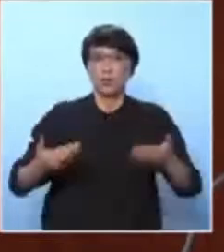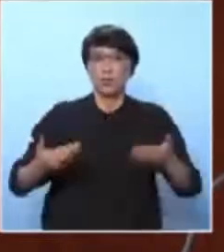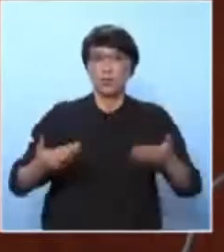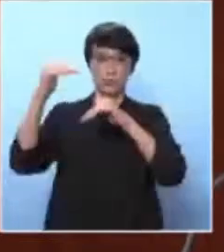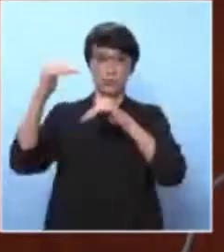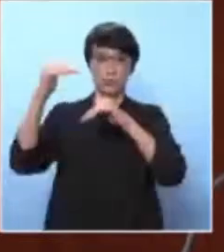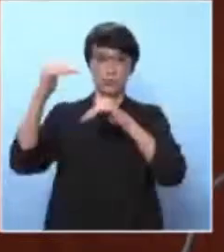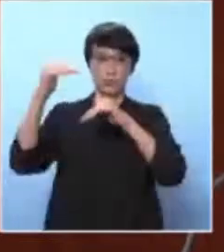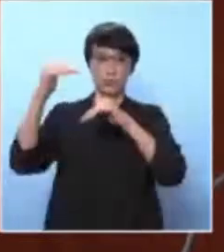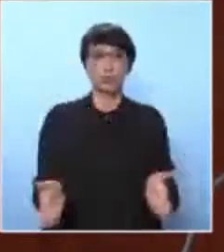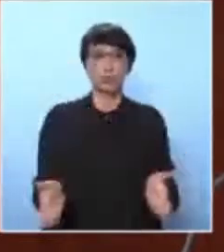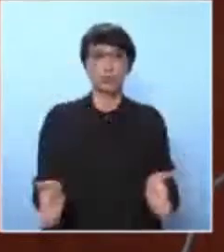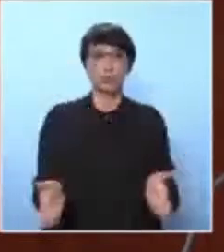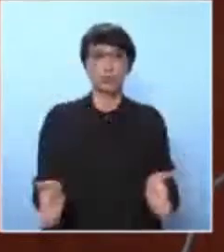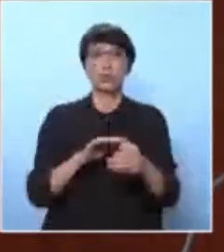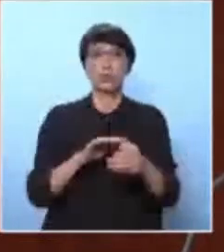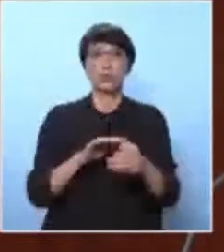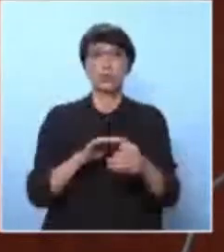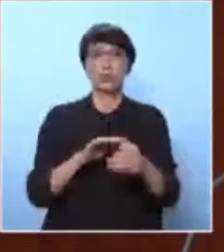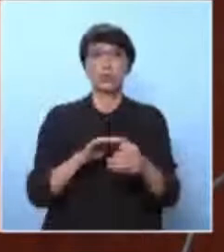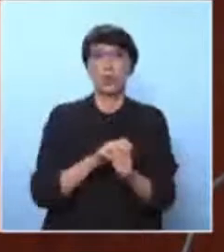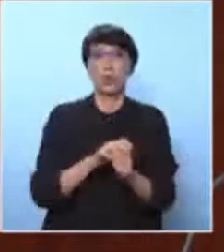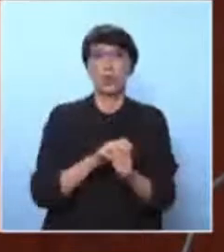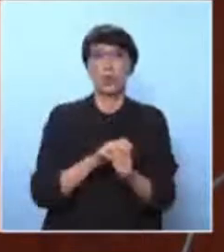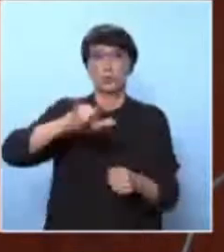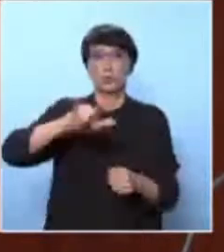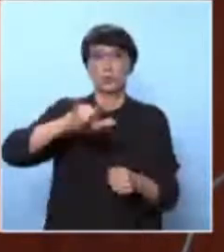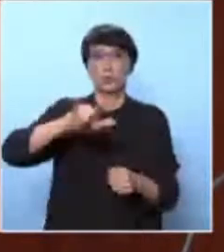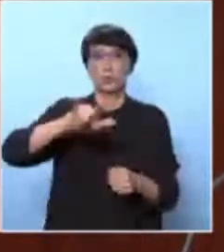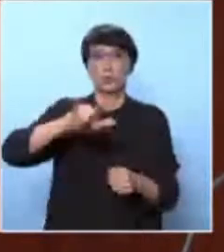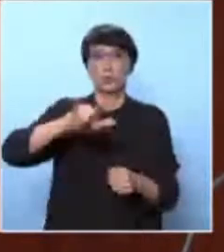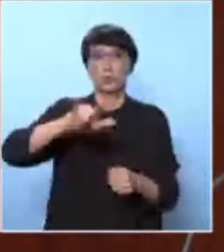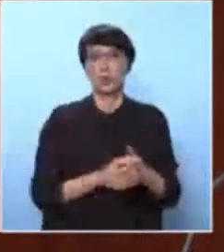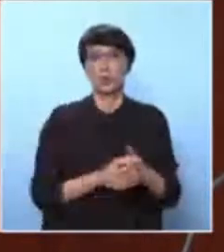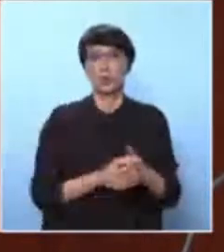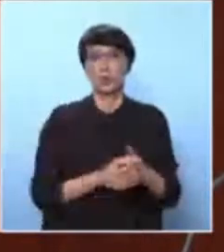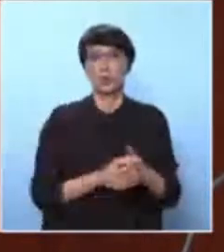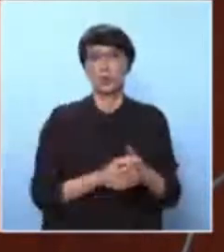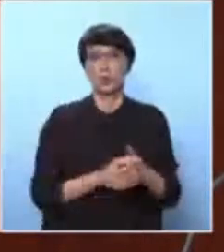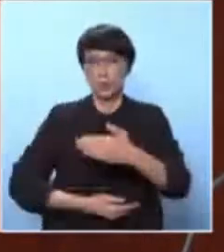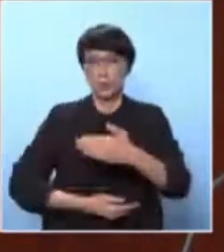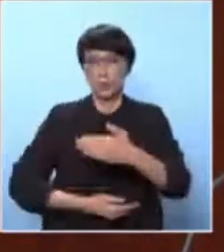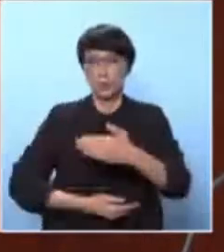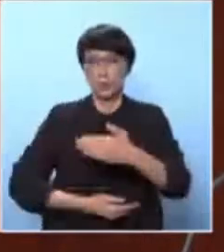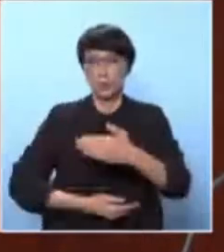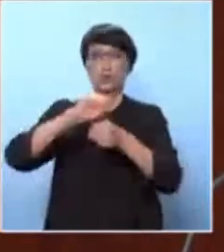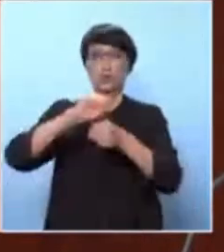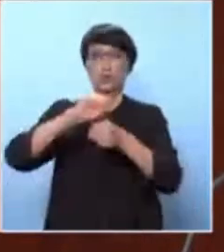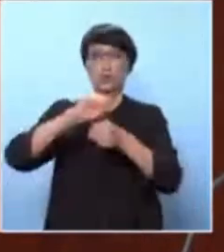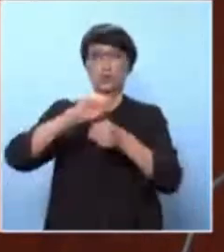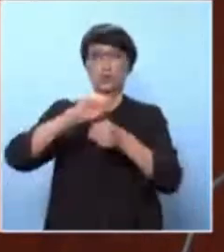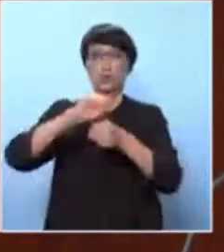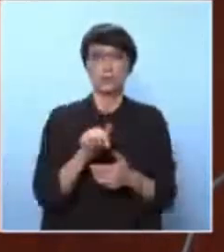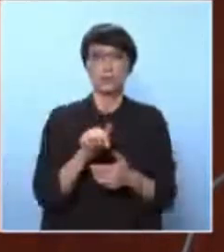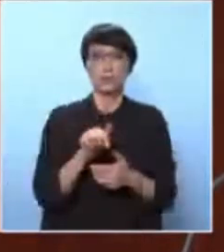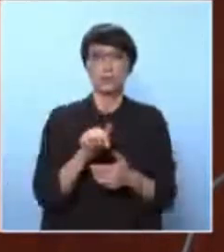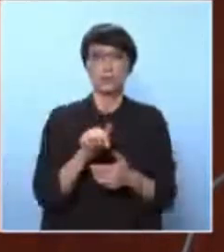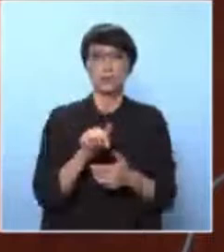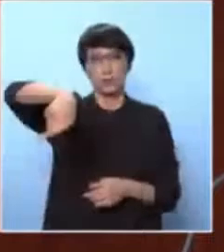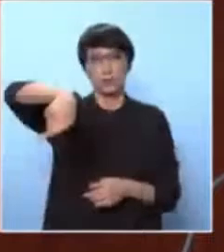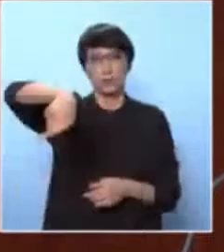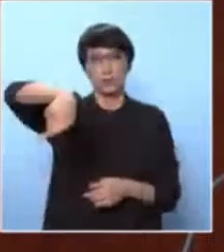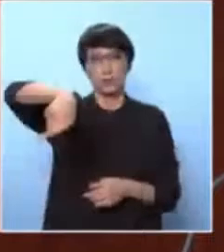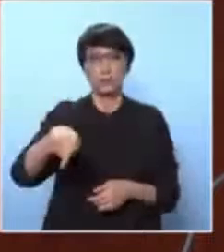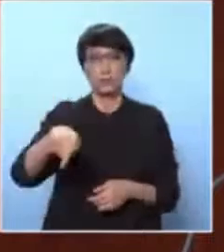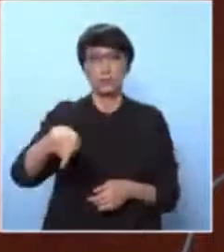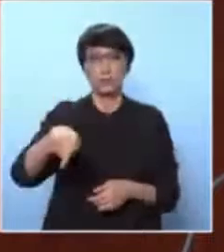annum. Furthermore, new facilities are being completed for the development of the International Aviation Hub, including the Express Cargo Terminal